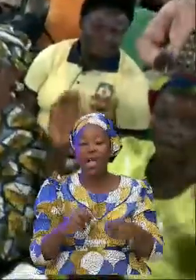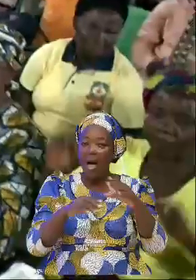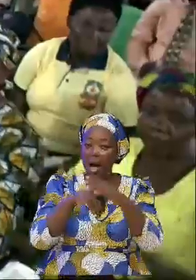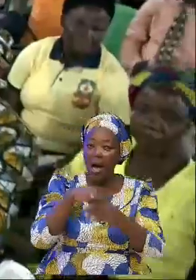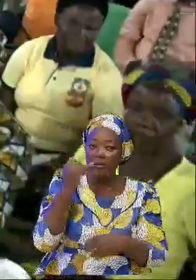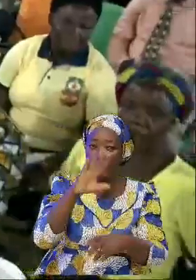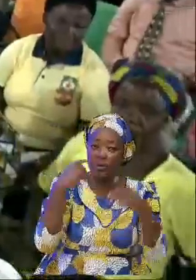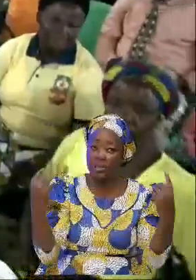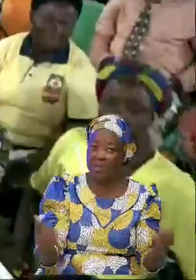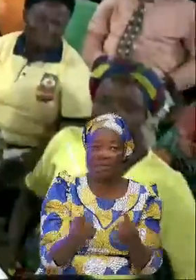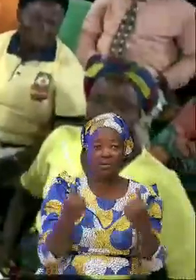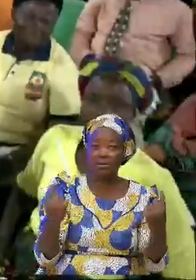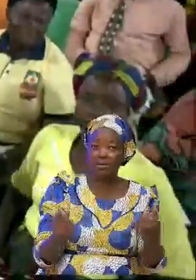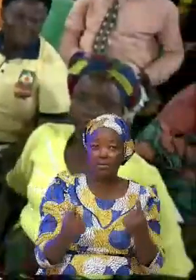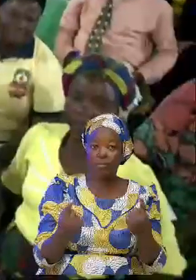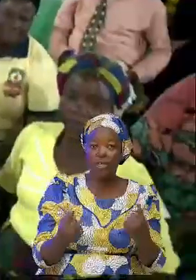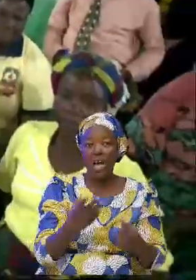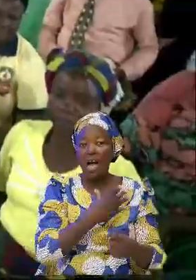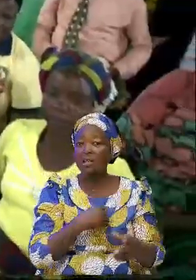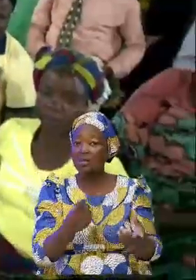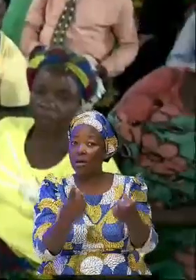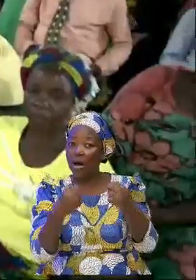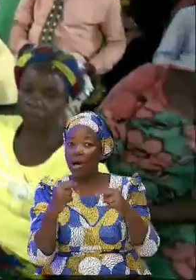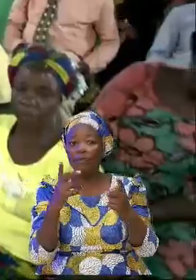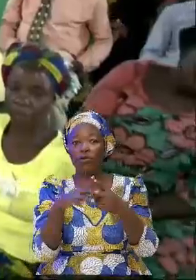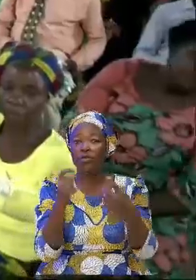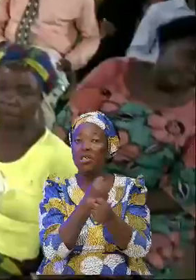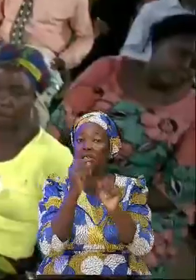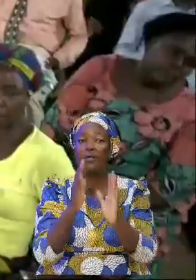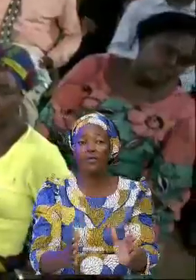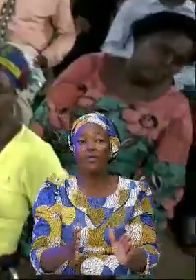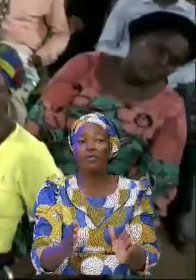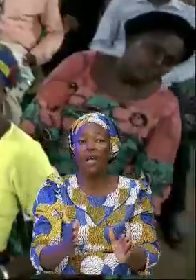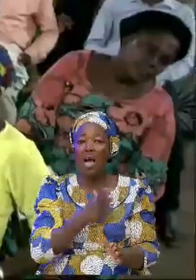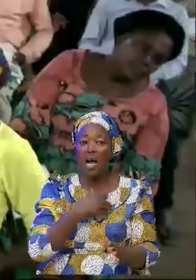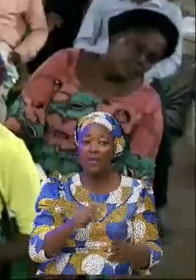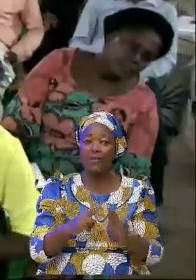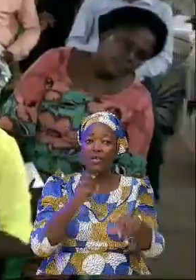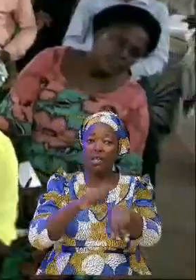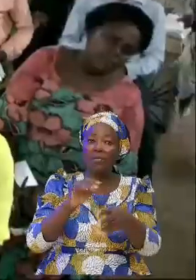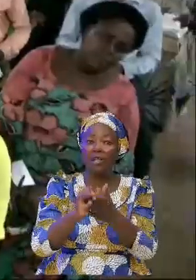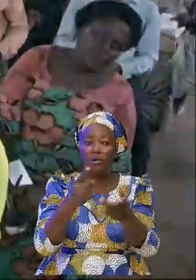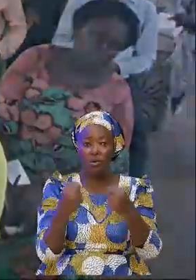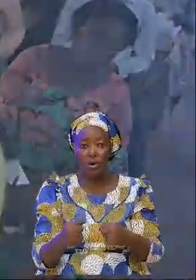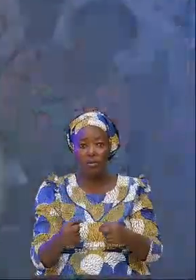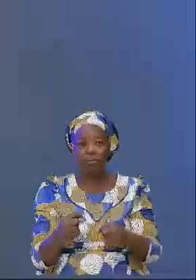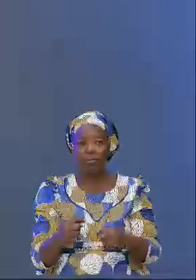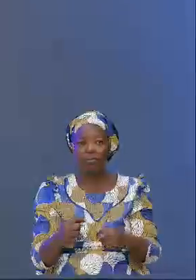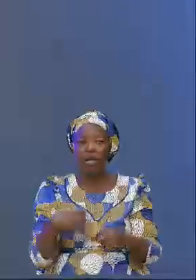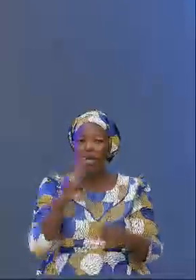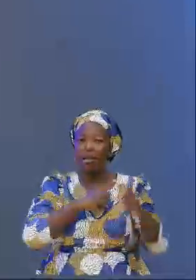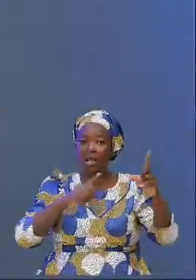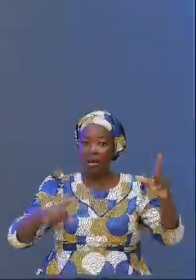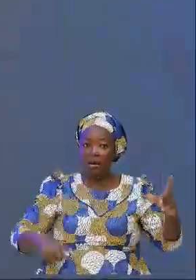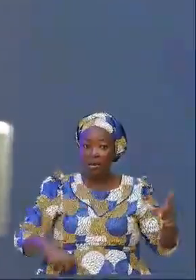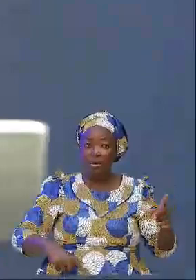But you have to come out of your sin and come to the Savior.